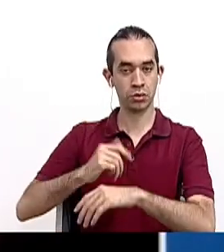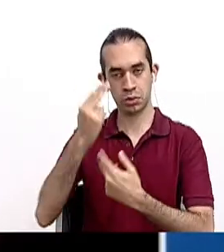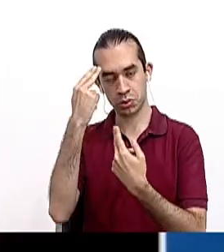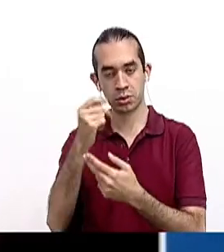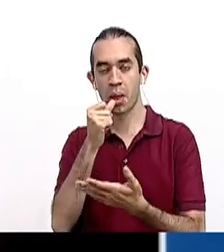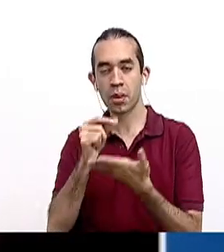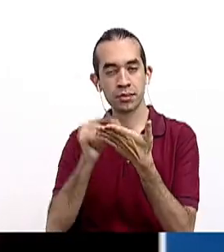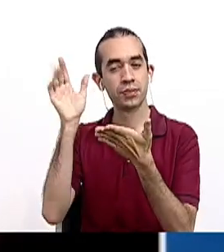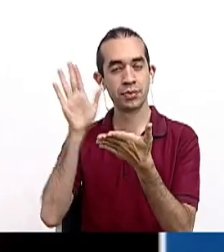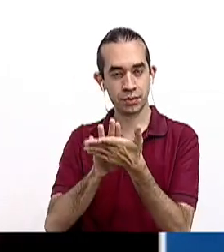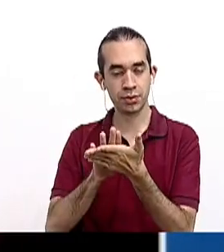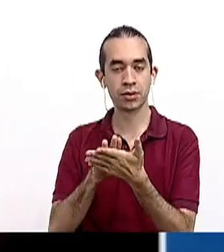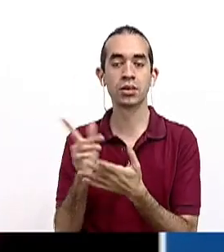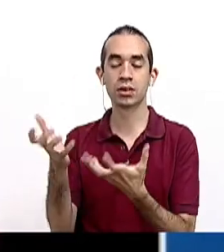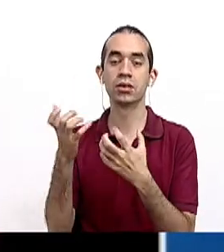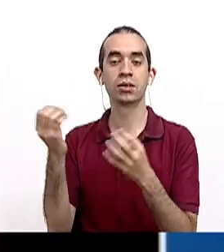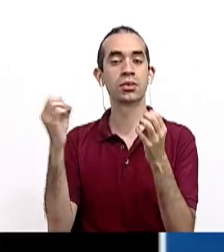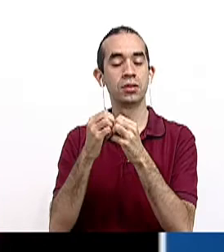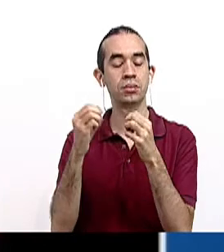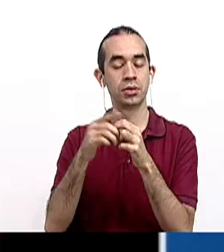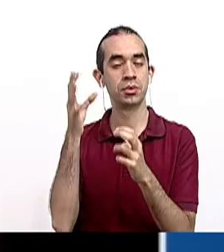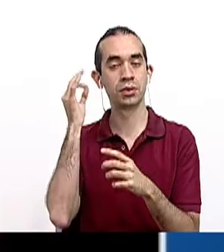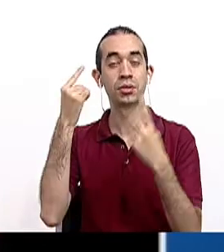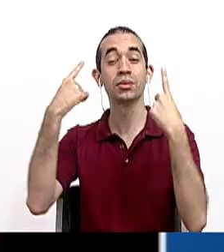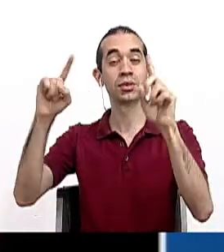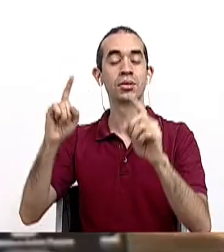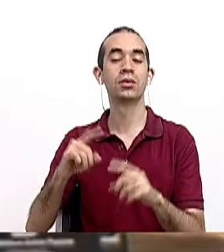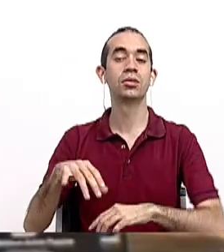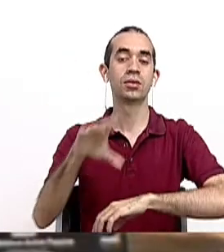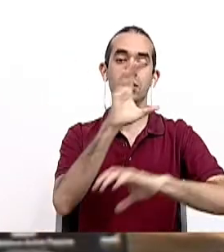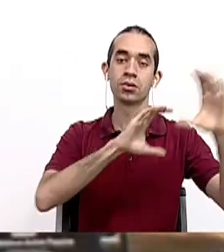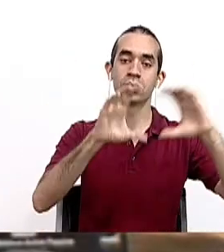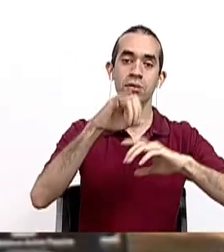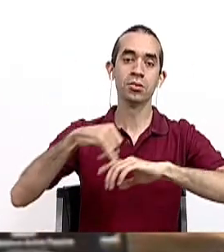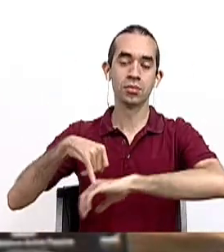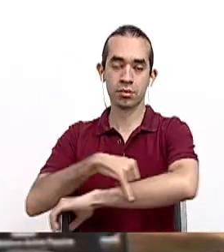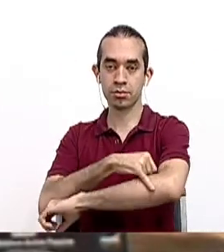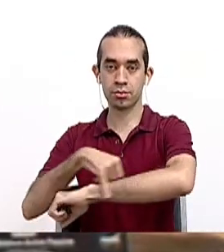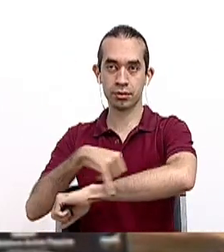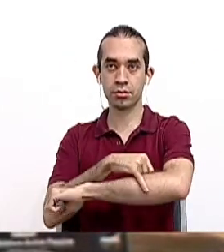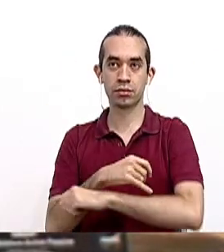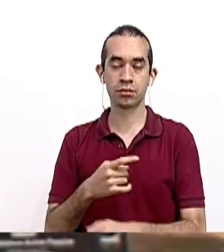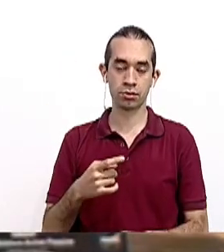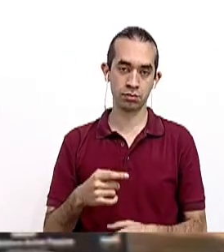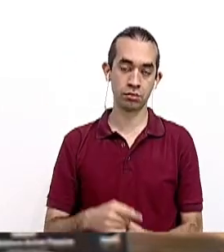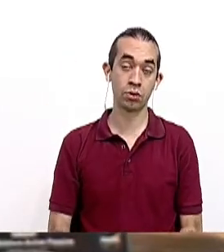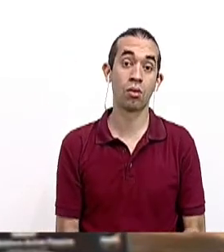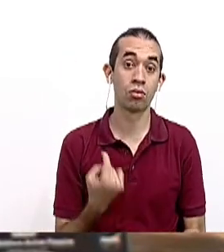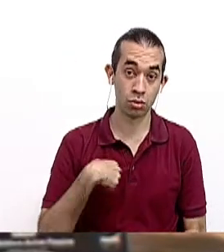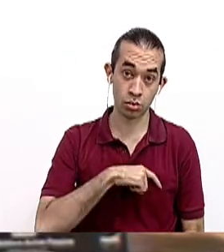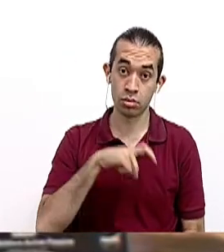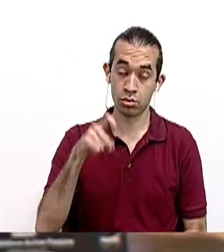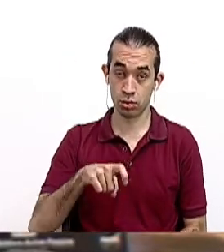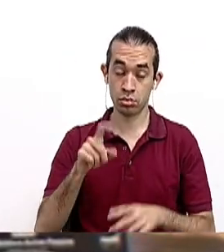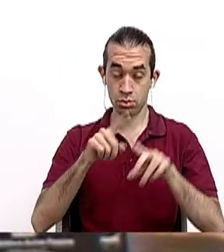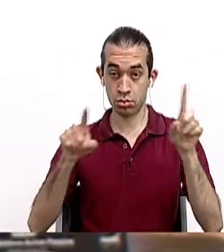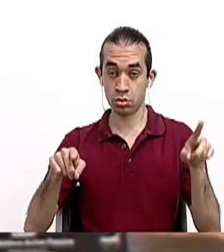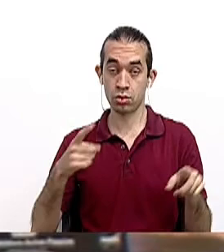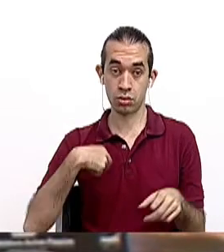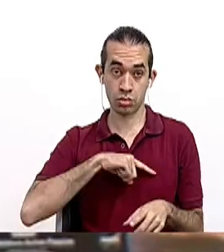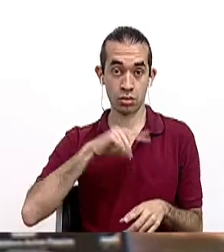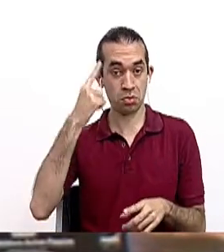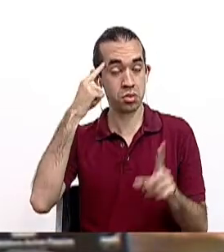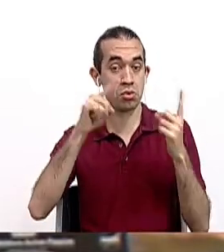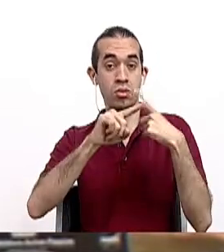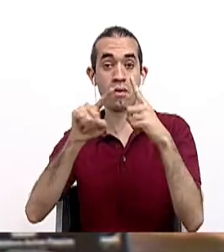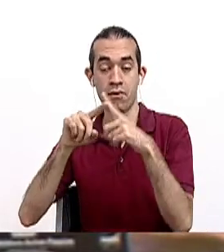like to see more females succeeding in science and engineering. We need the diversity. We think differently.